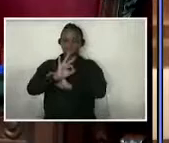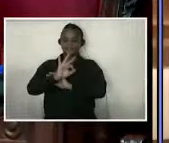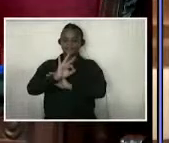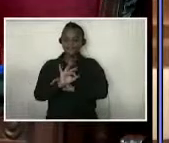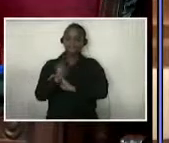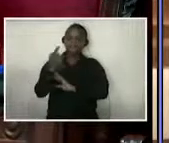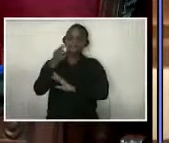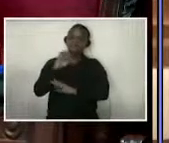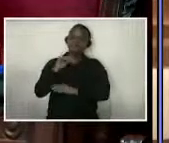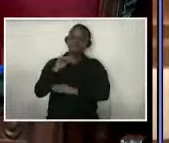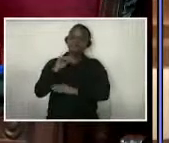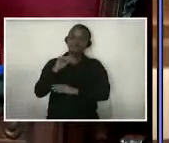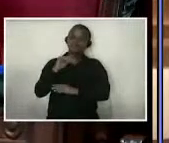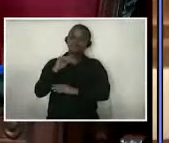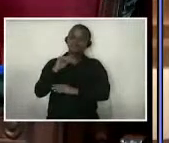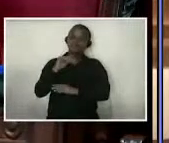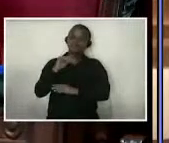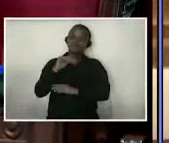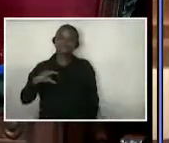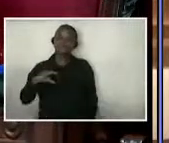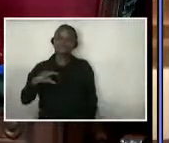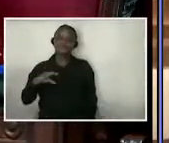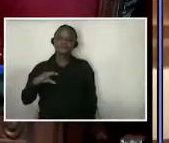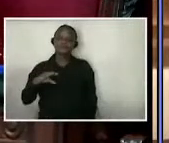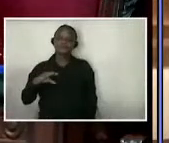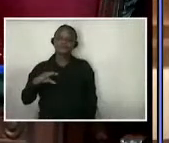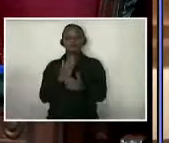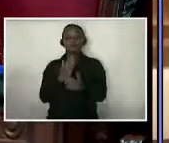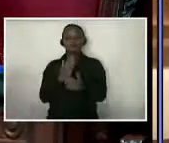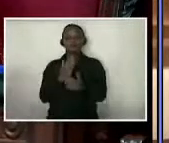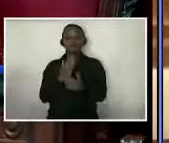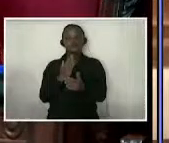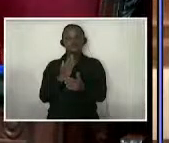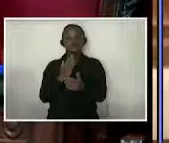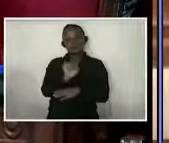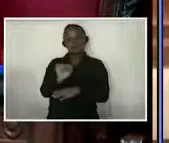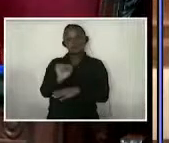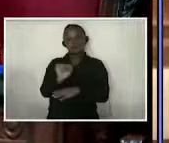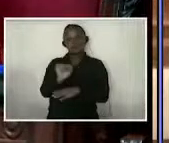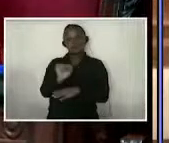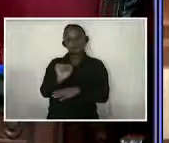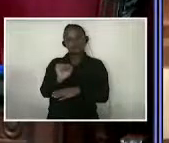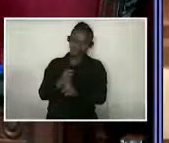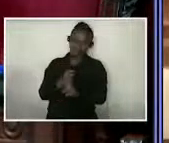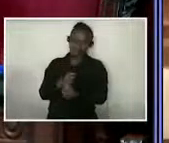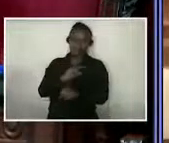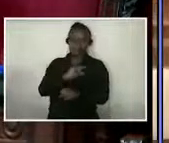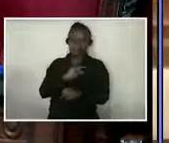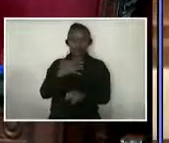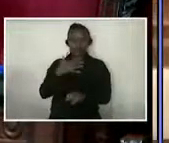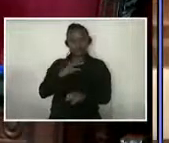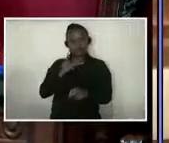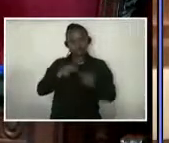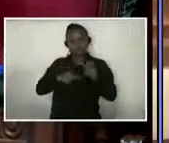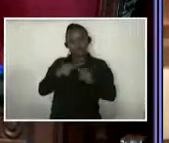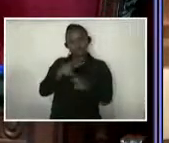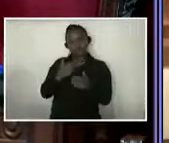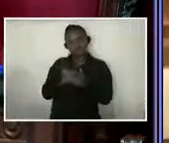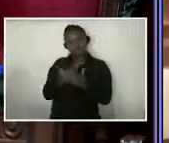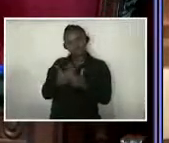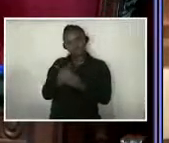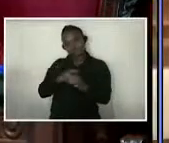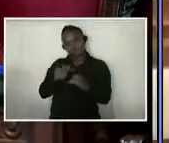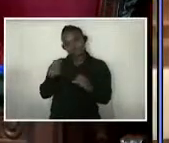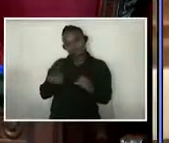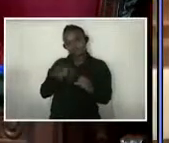National Congress or made their work difficult enough to persuade them to leave. And thus, they lost skilled personnel, which